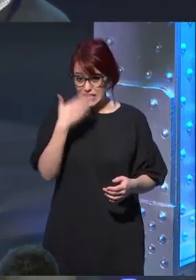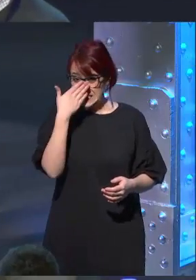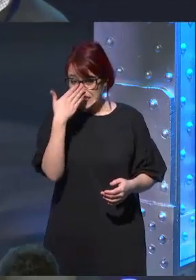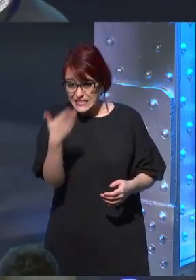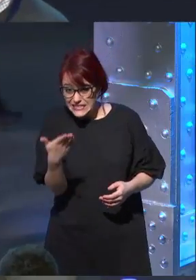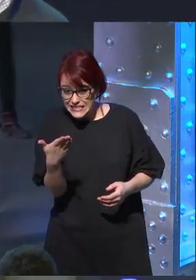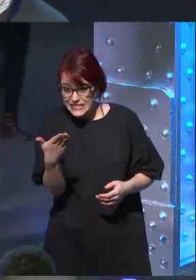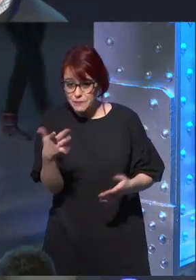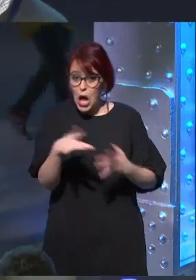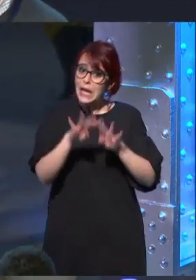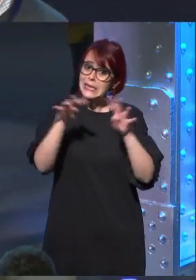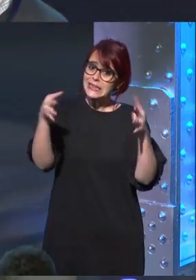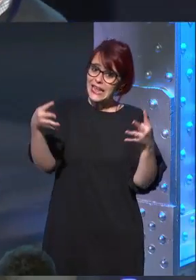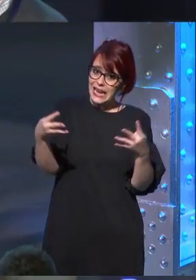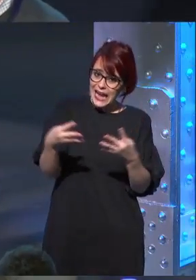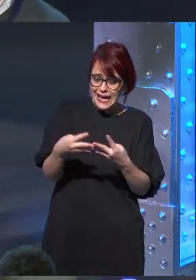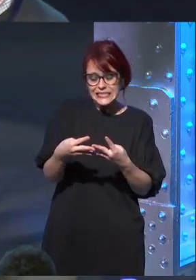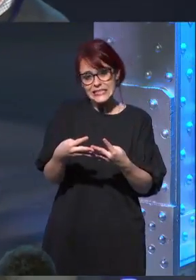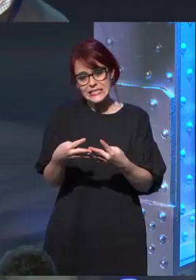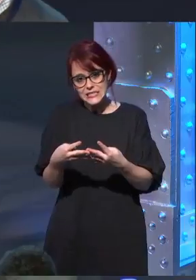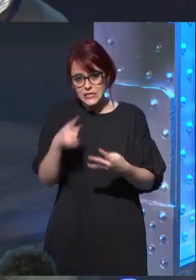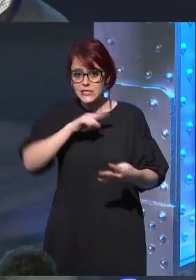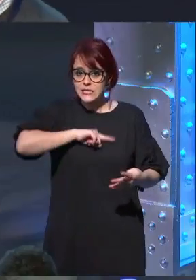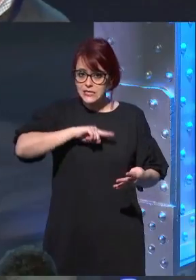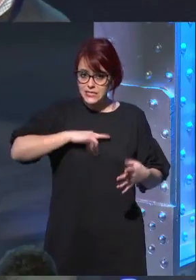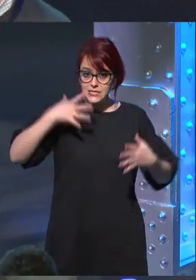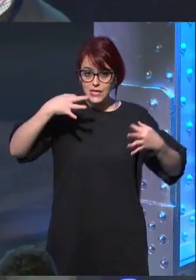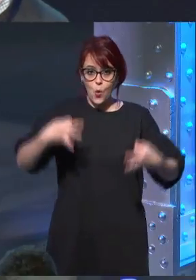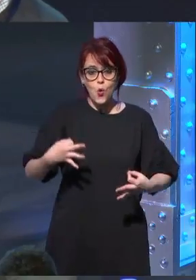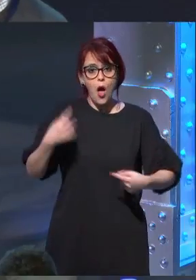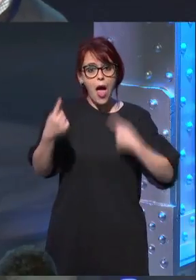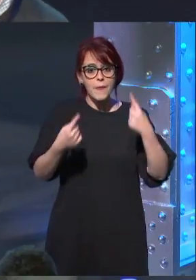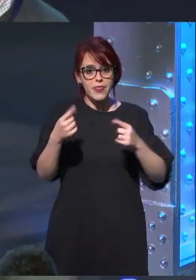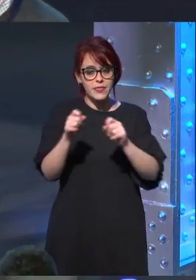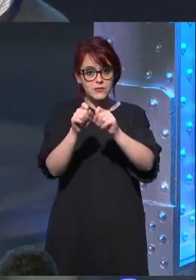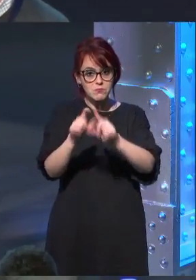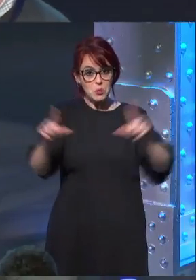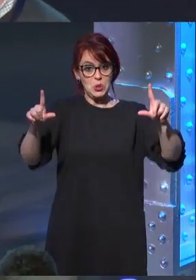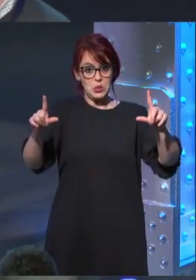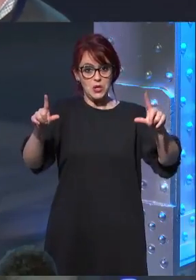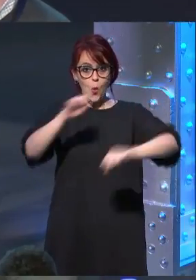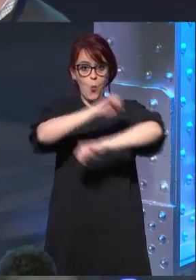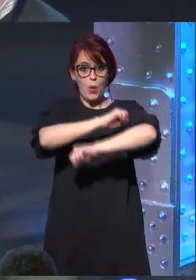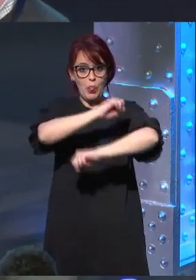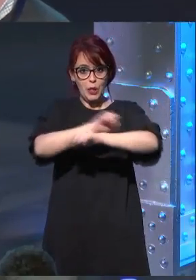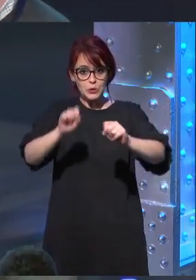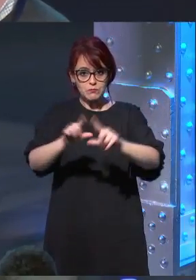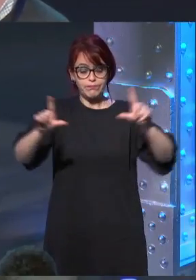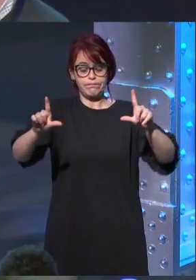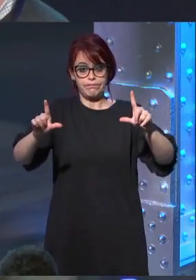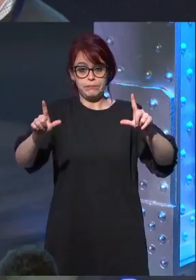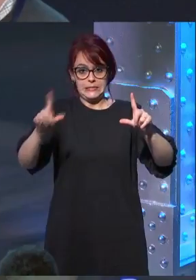Yes, when I'm on the internet, I feel safe, except when suddenly I see a virus